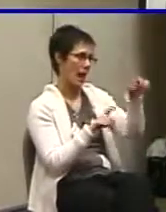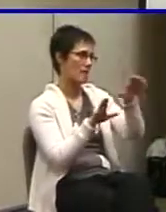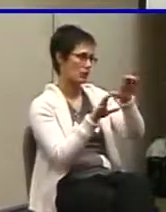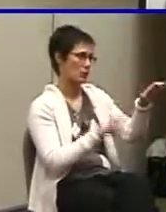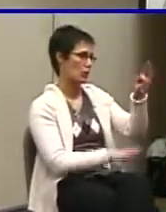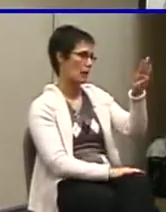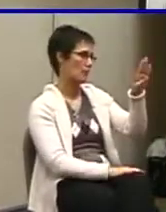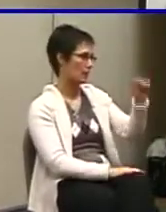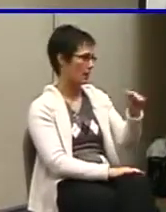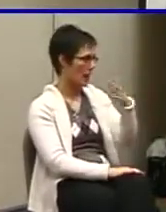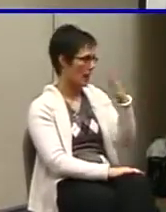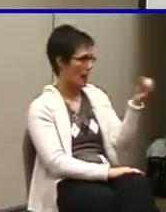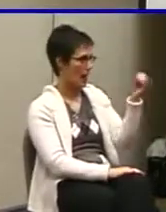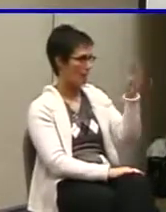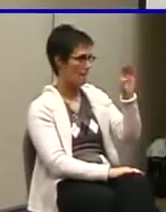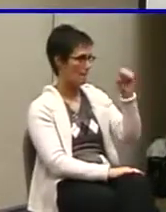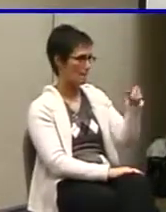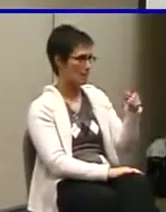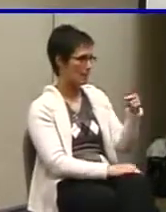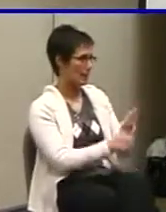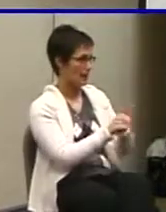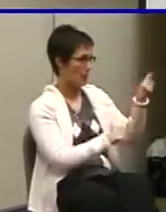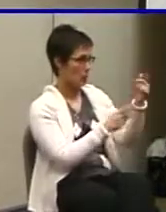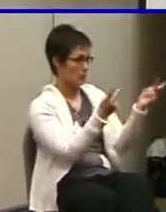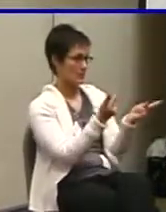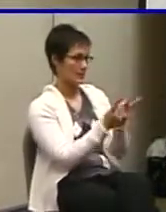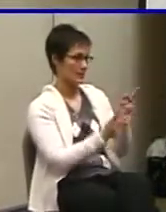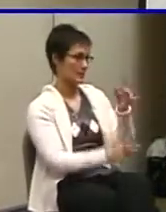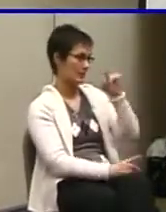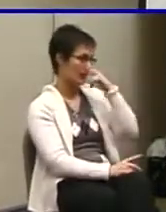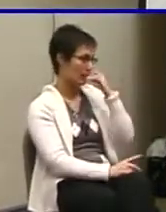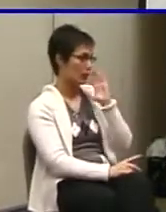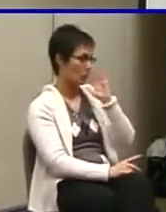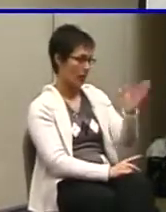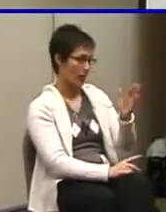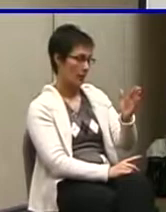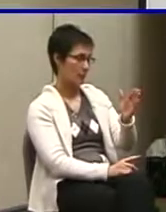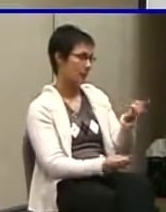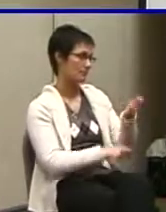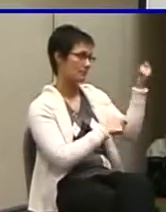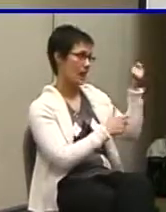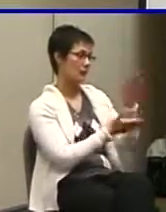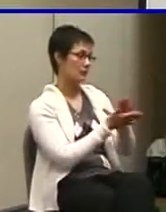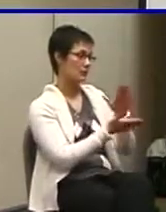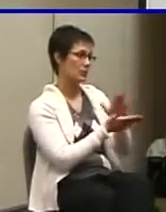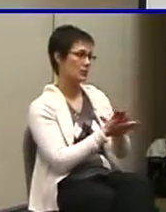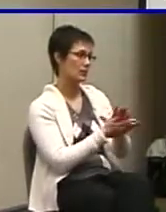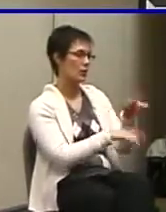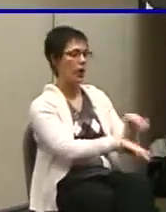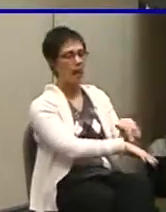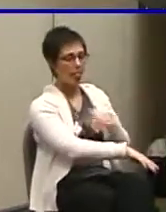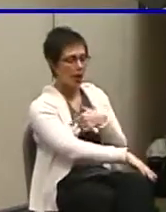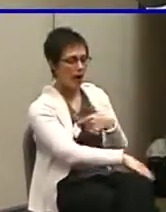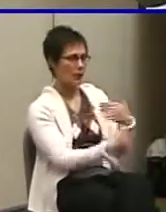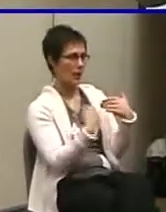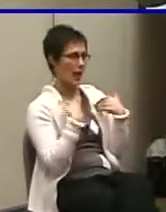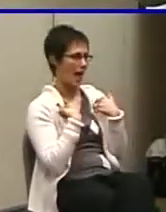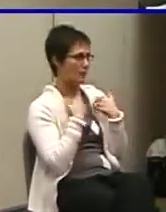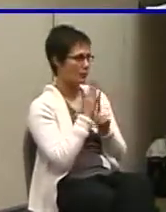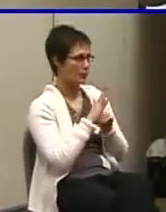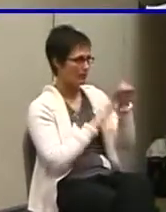and a BIP. Now, in most cases, the kid is going to be out of school for, and how long do I have to develop this FBA and